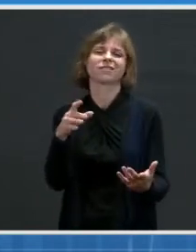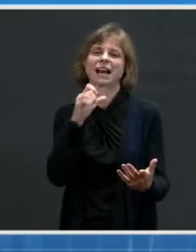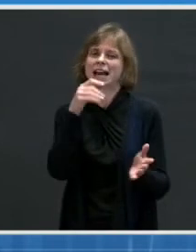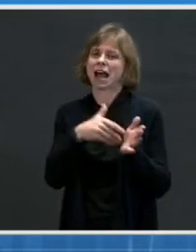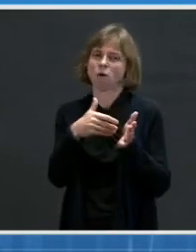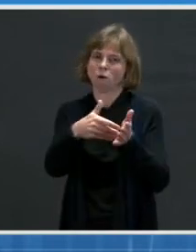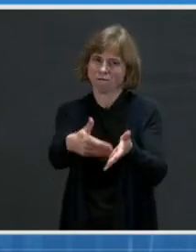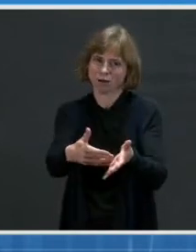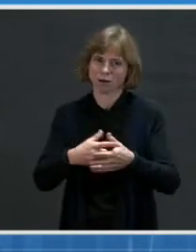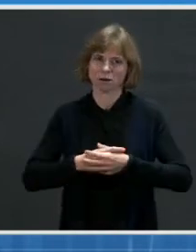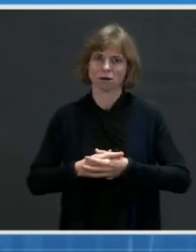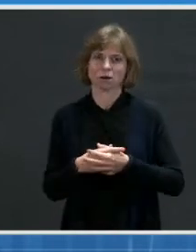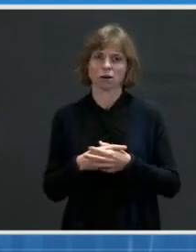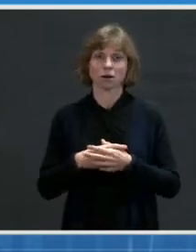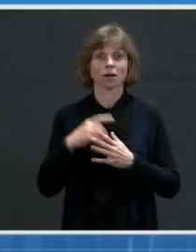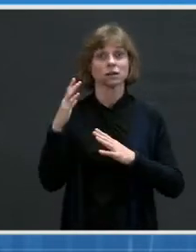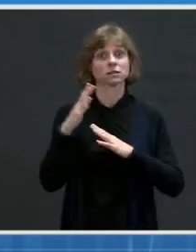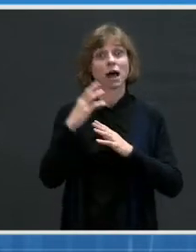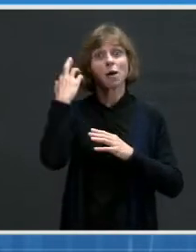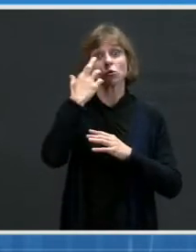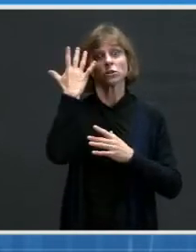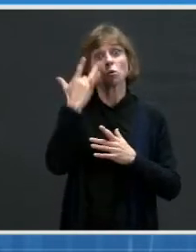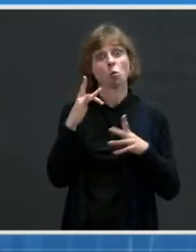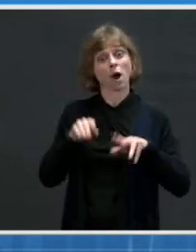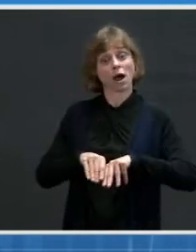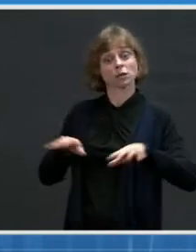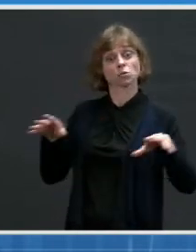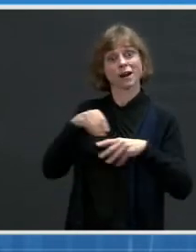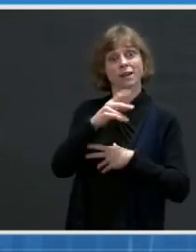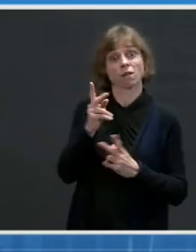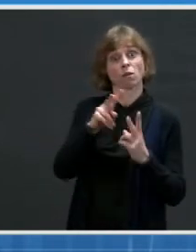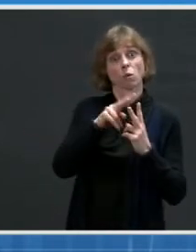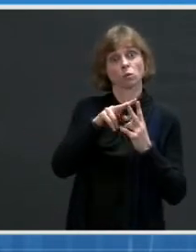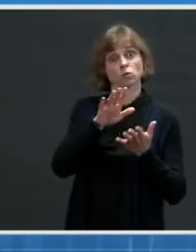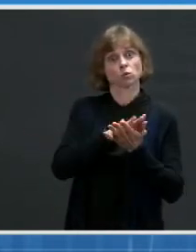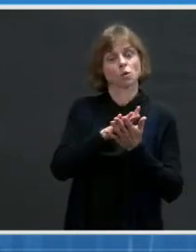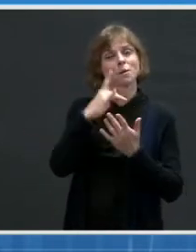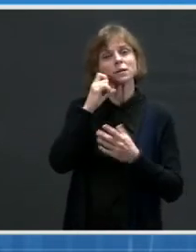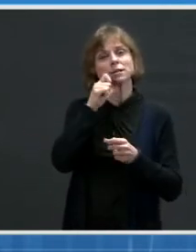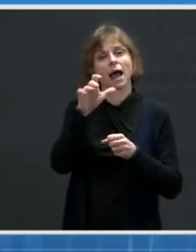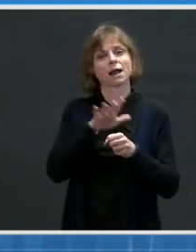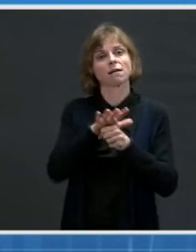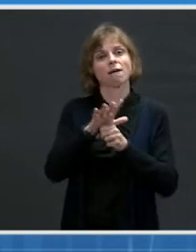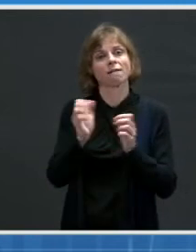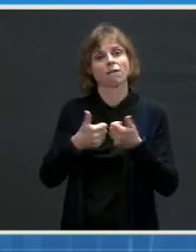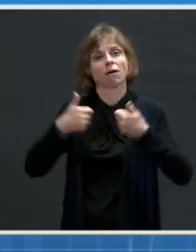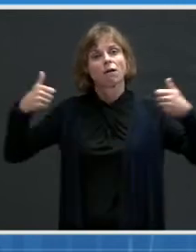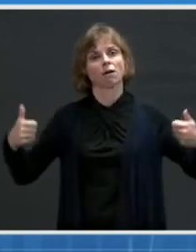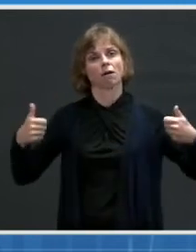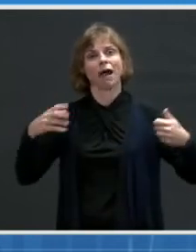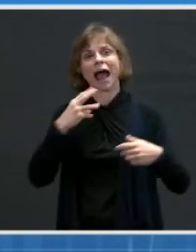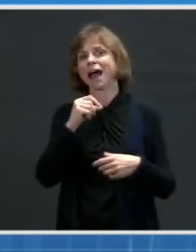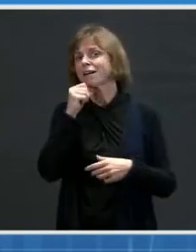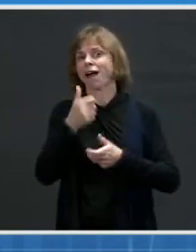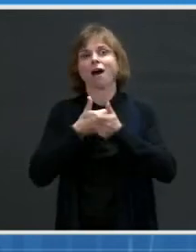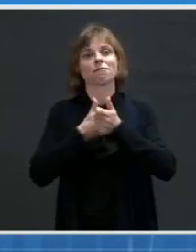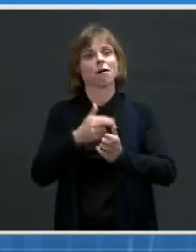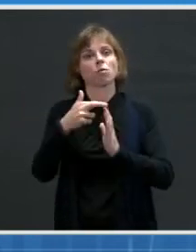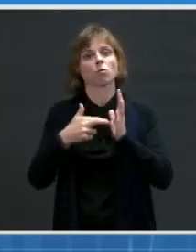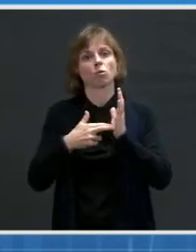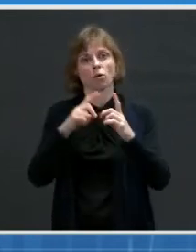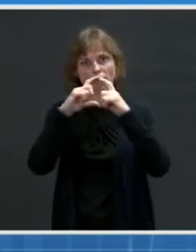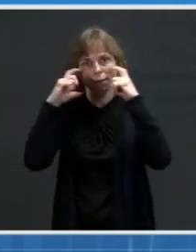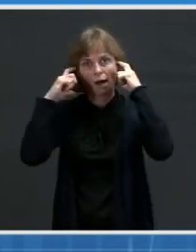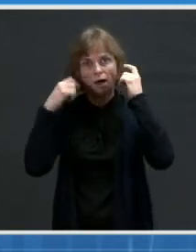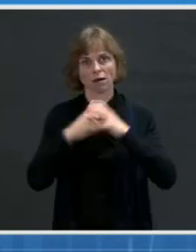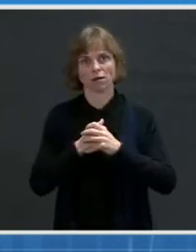COVID-19 in these schools were inadequate physical distancing and mask adherence. In the schools, physical distancing of